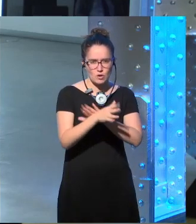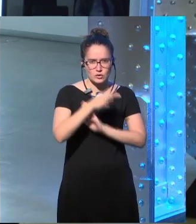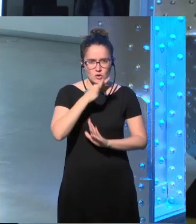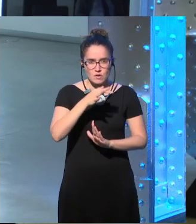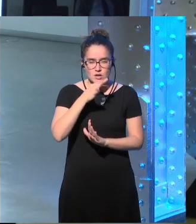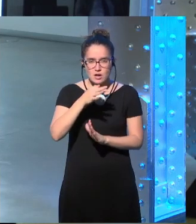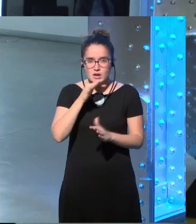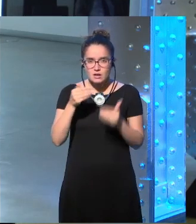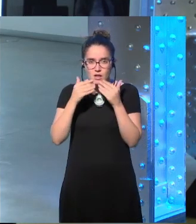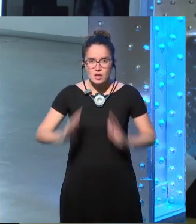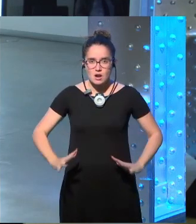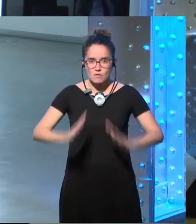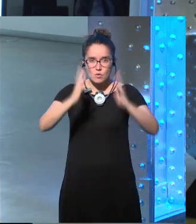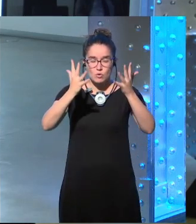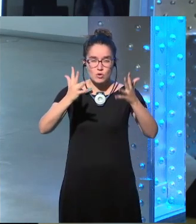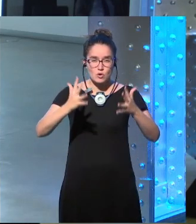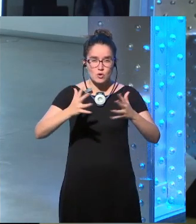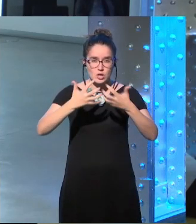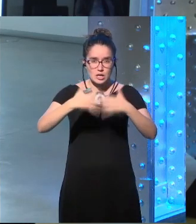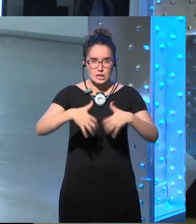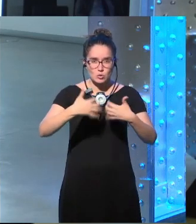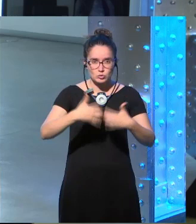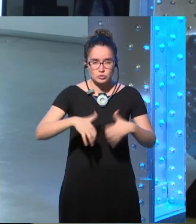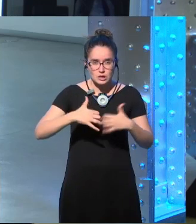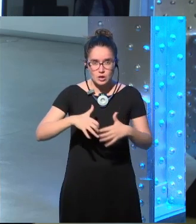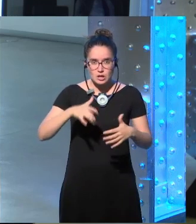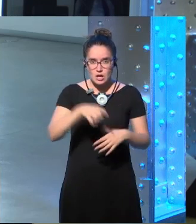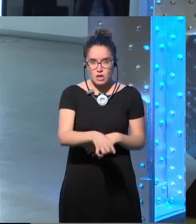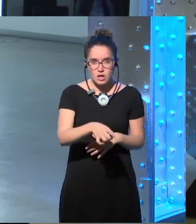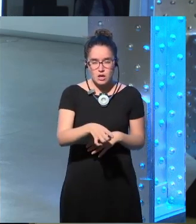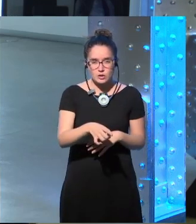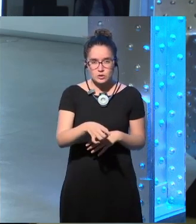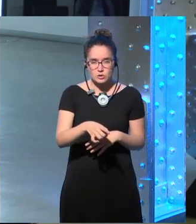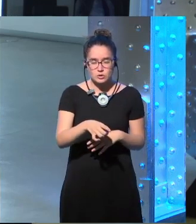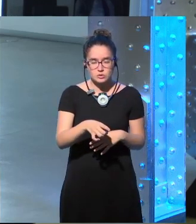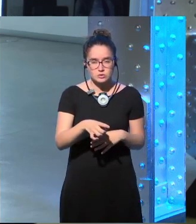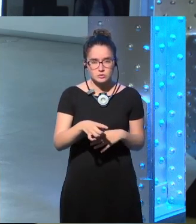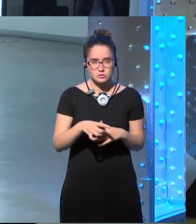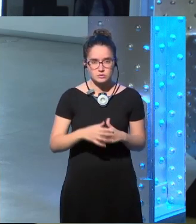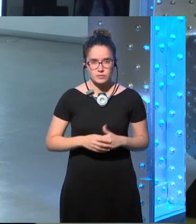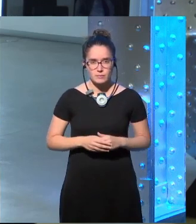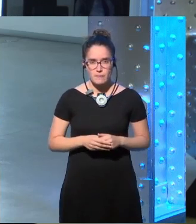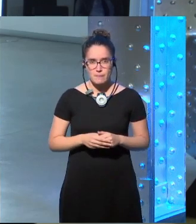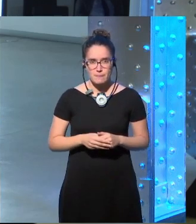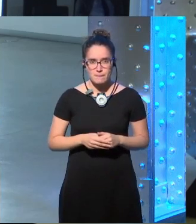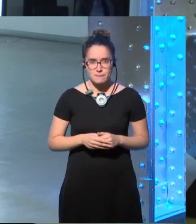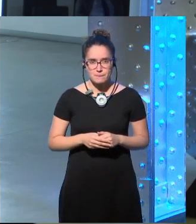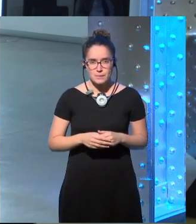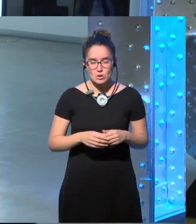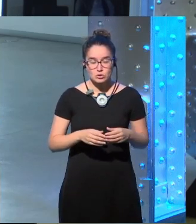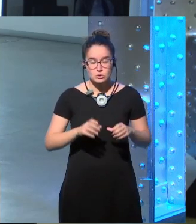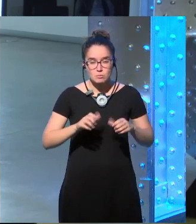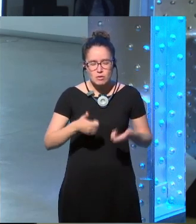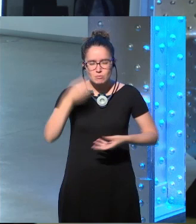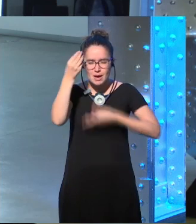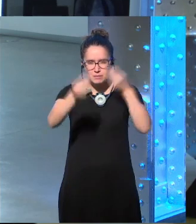Shuttleworth worried about the dehumanization of work and people being enslaved to the repetitive motions of machine, and that would hinder their